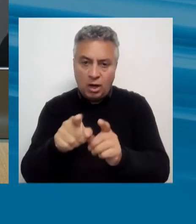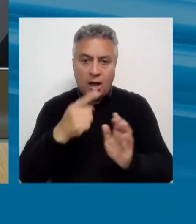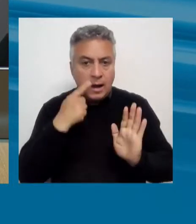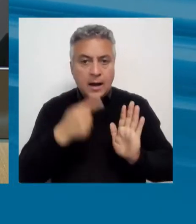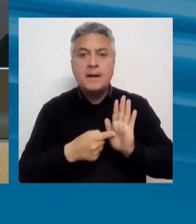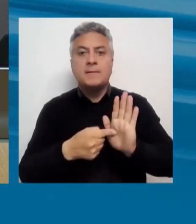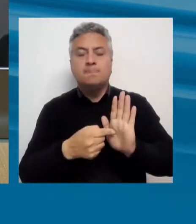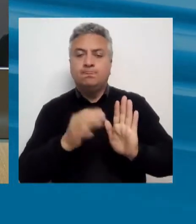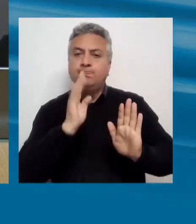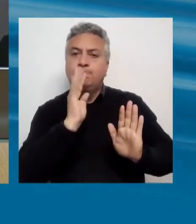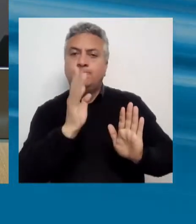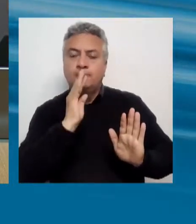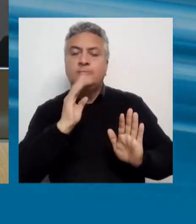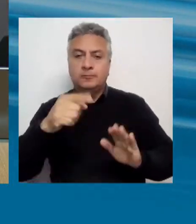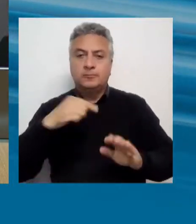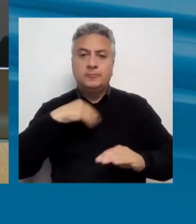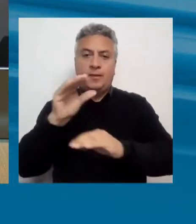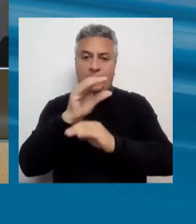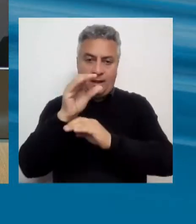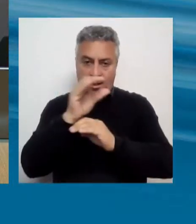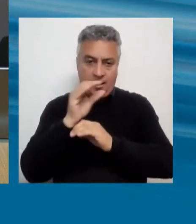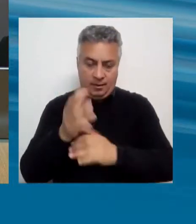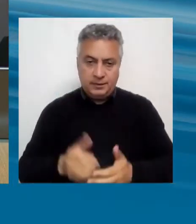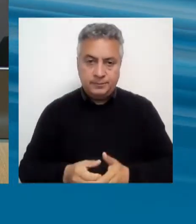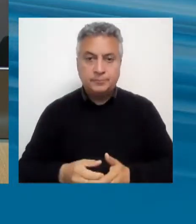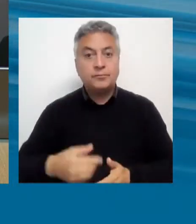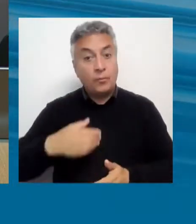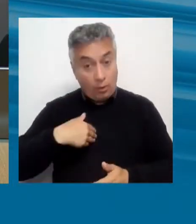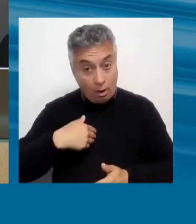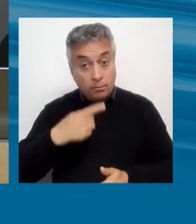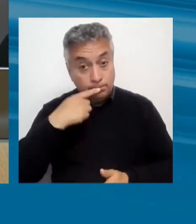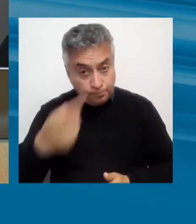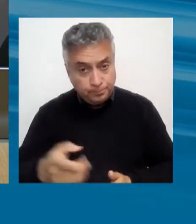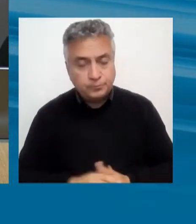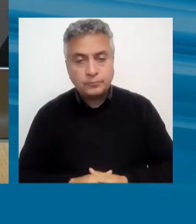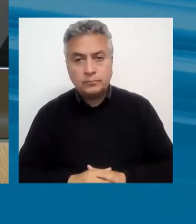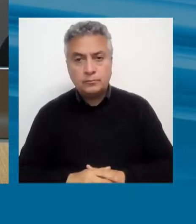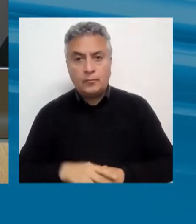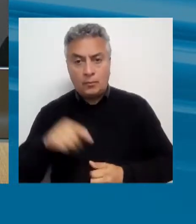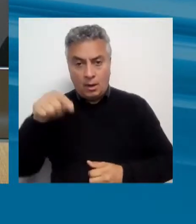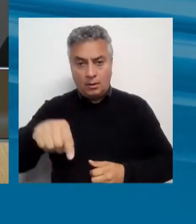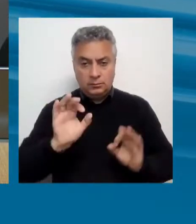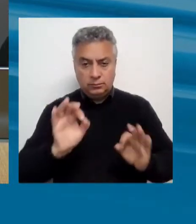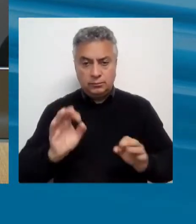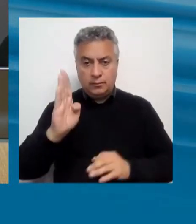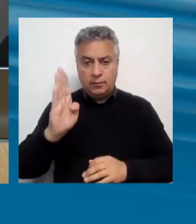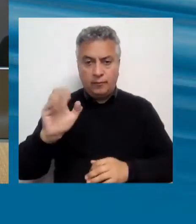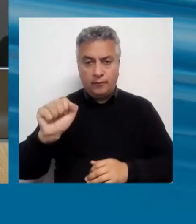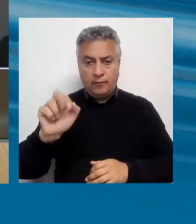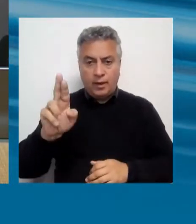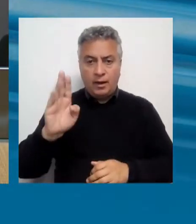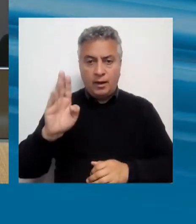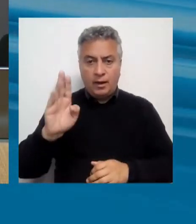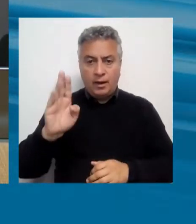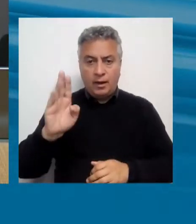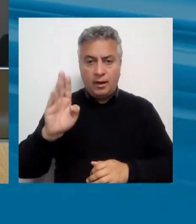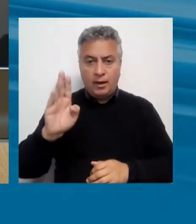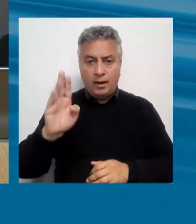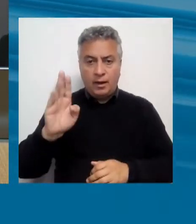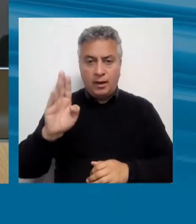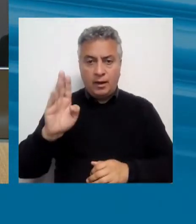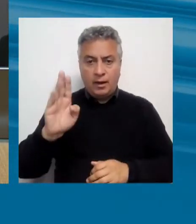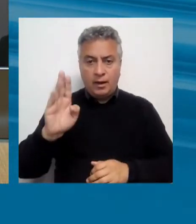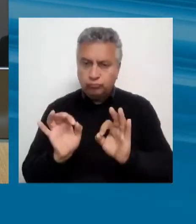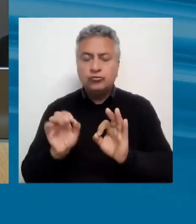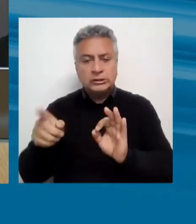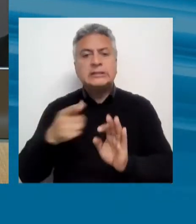Barbados also wants to have a role in deepening these relations, and I will selfishly make an ad because we're also having a conference